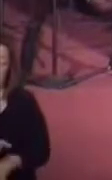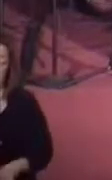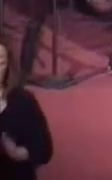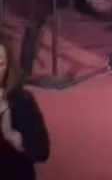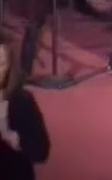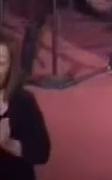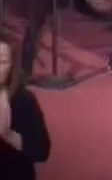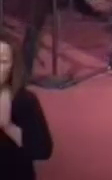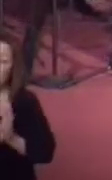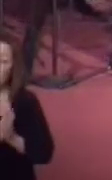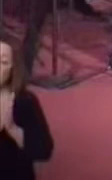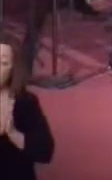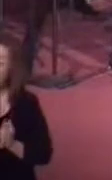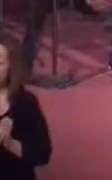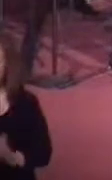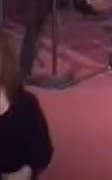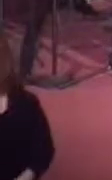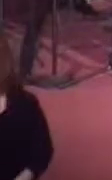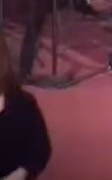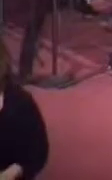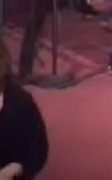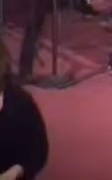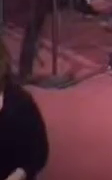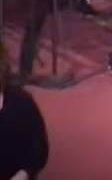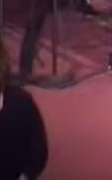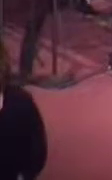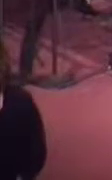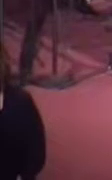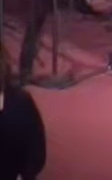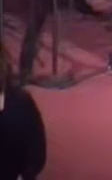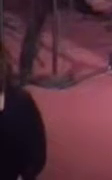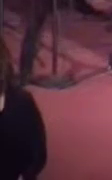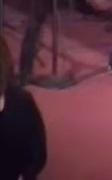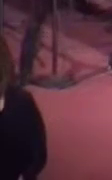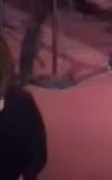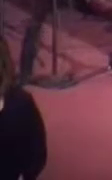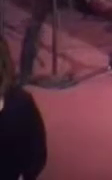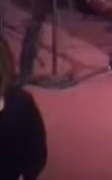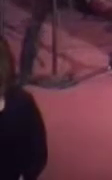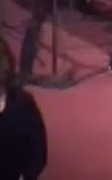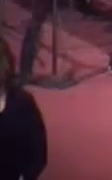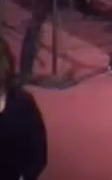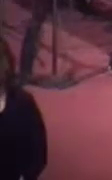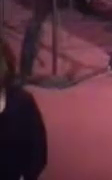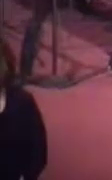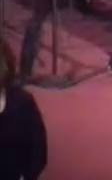doing it over and over again to rub it in your face, in other words. Then as soon as the king heard